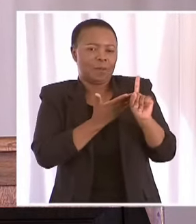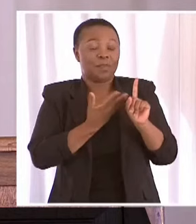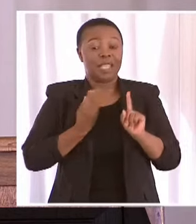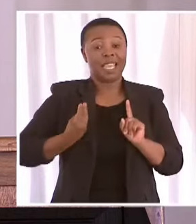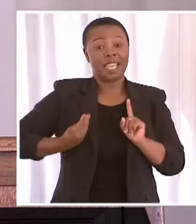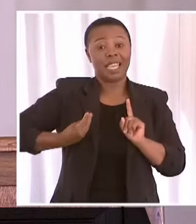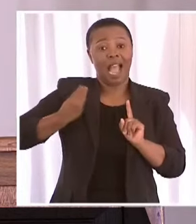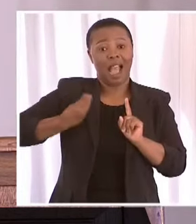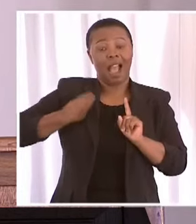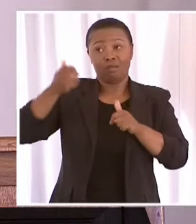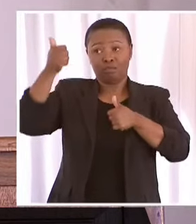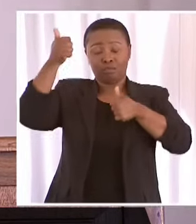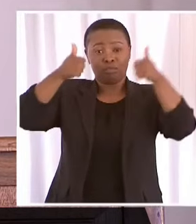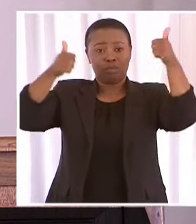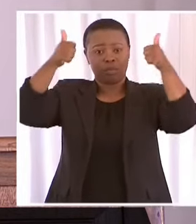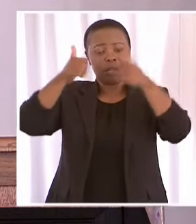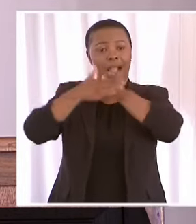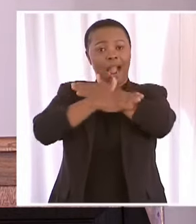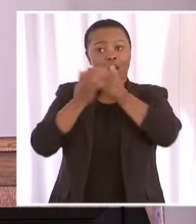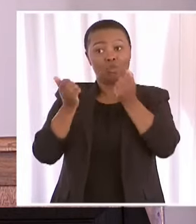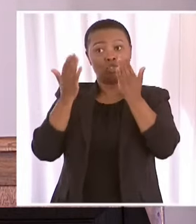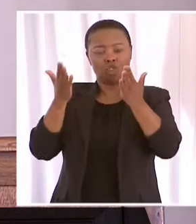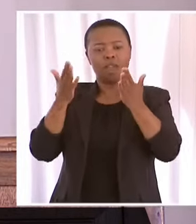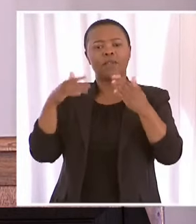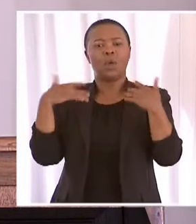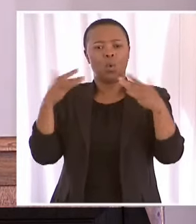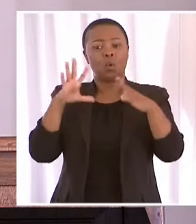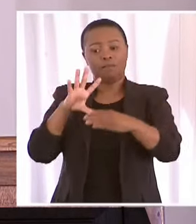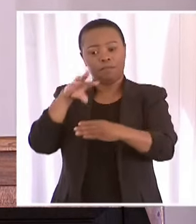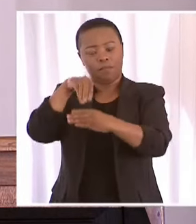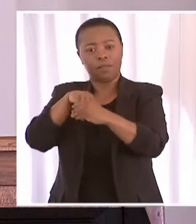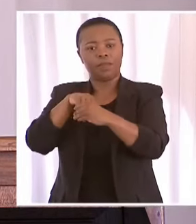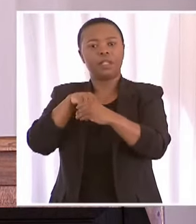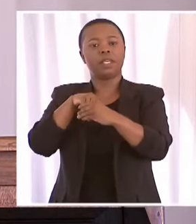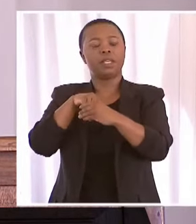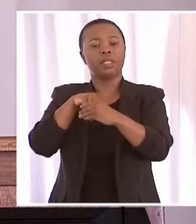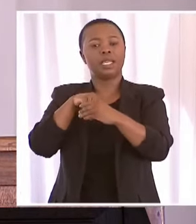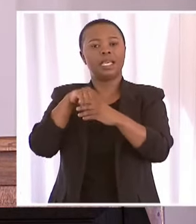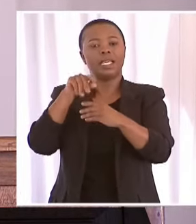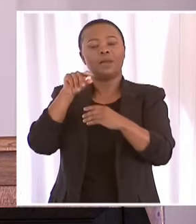diplomats and cadres of our glorious movement.